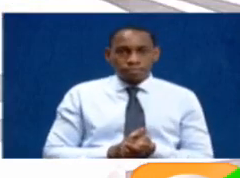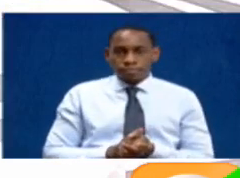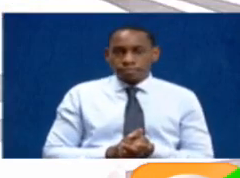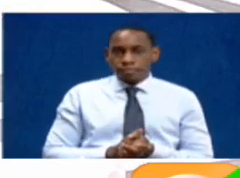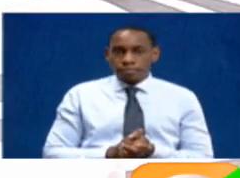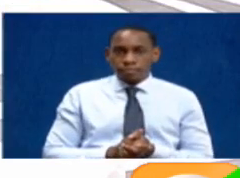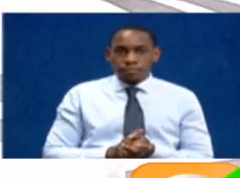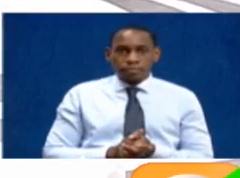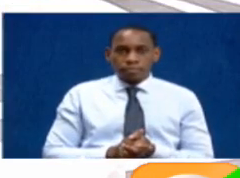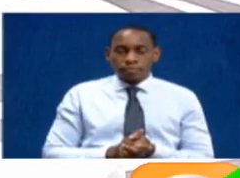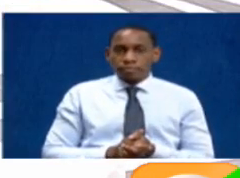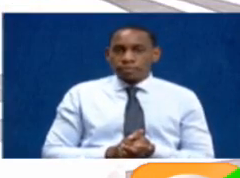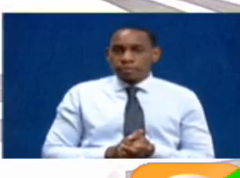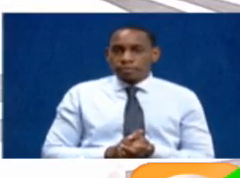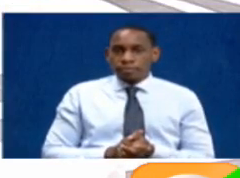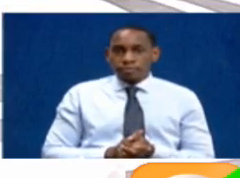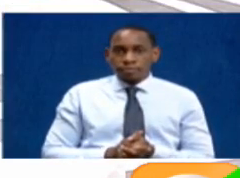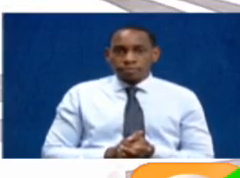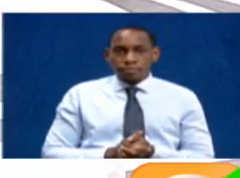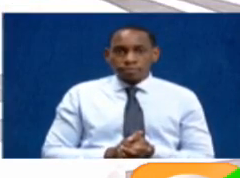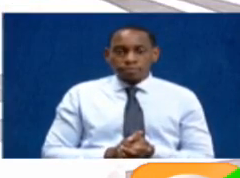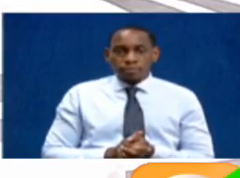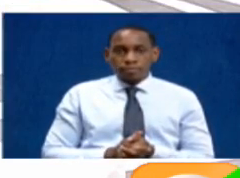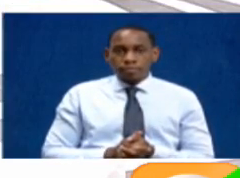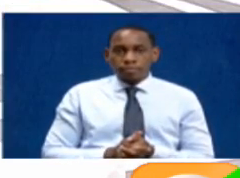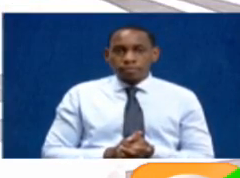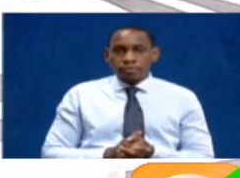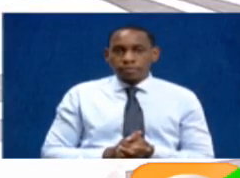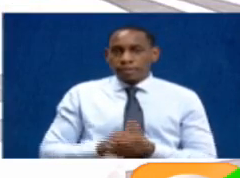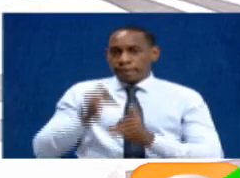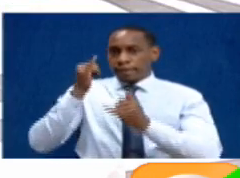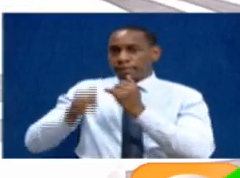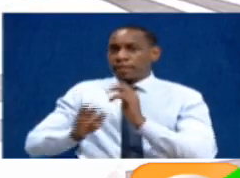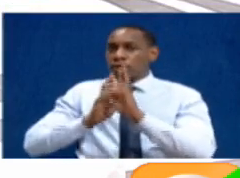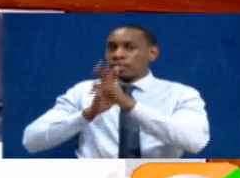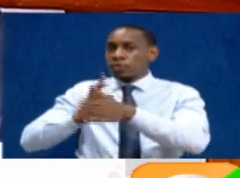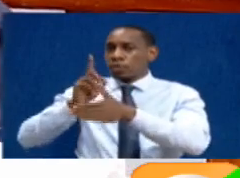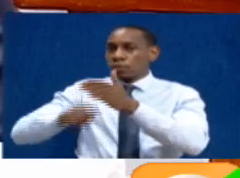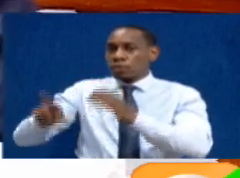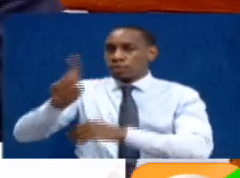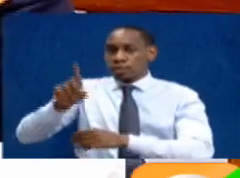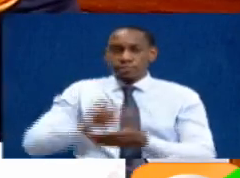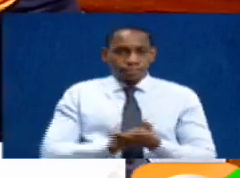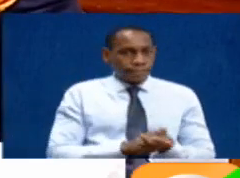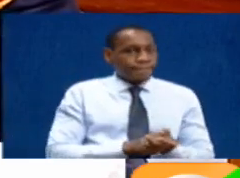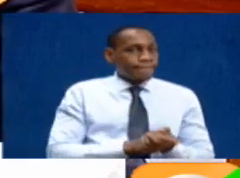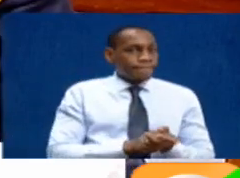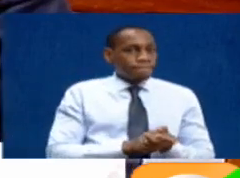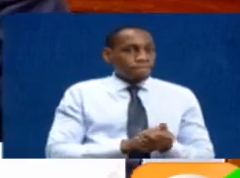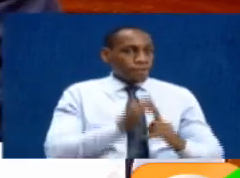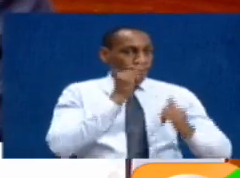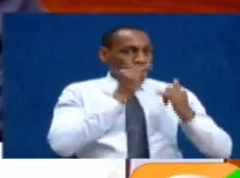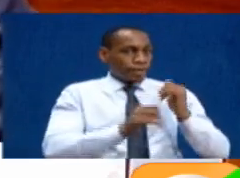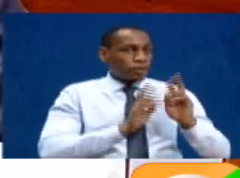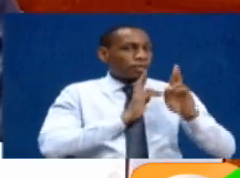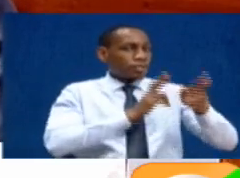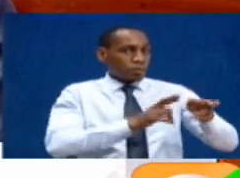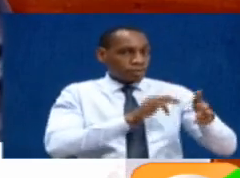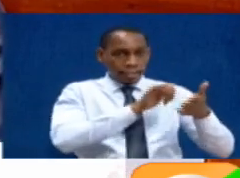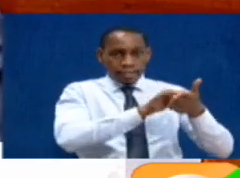end game here, Estita? What is the end game? The end game is that